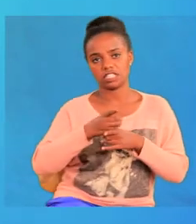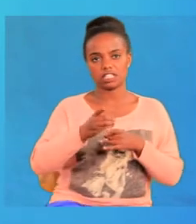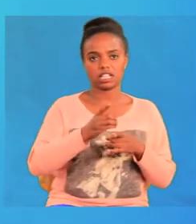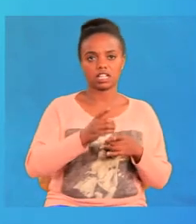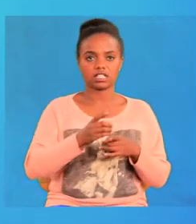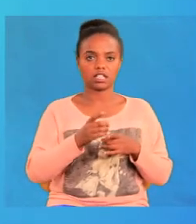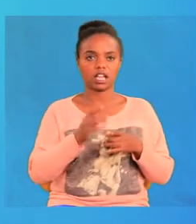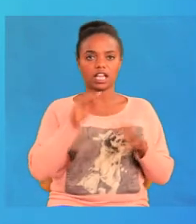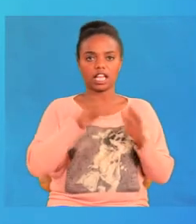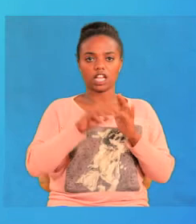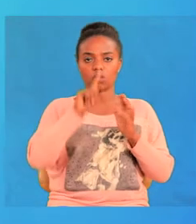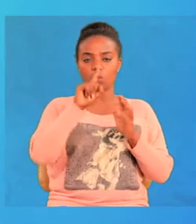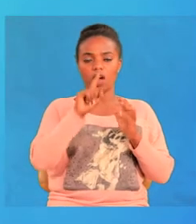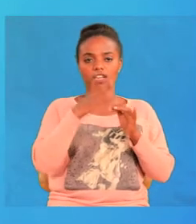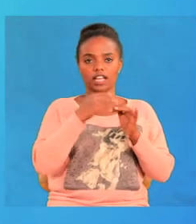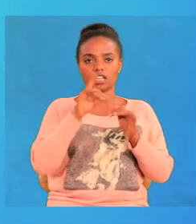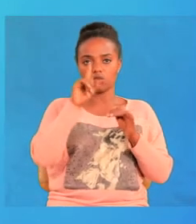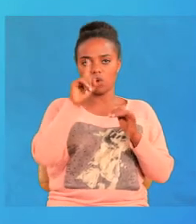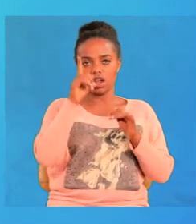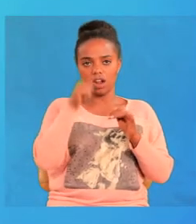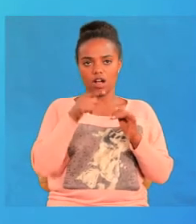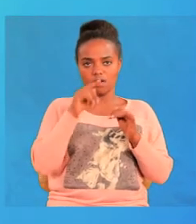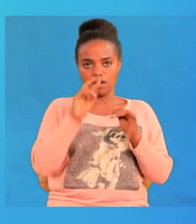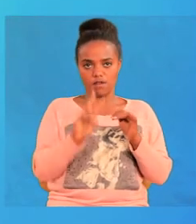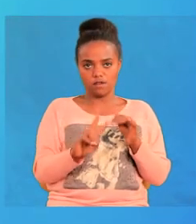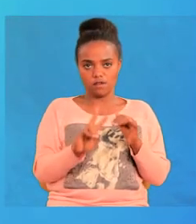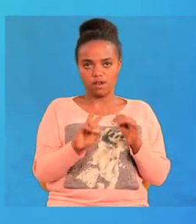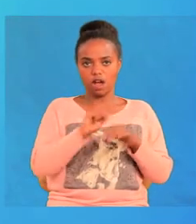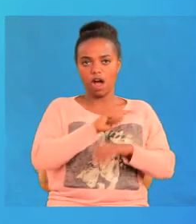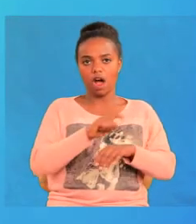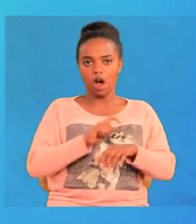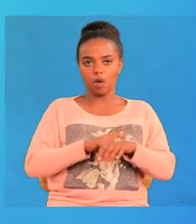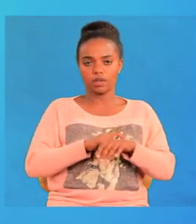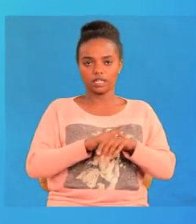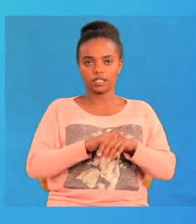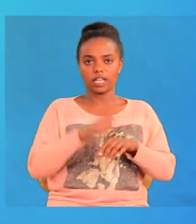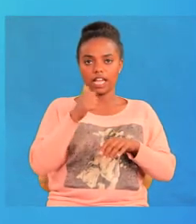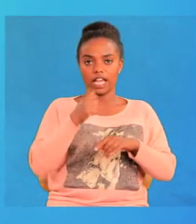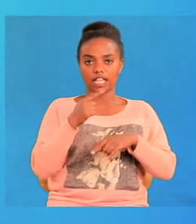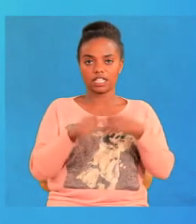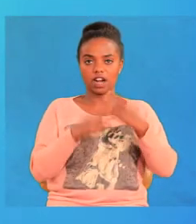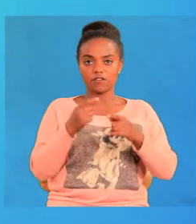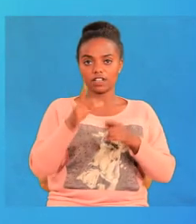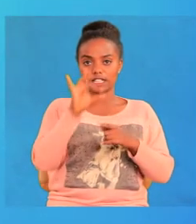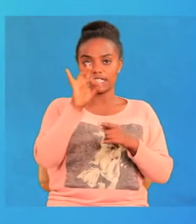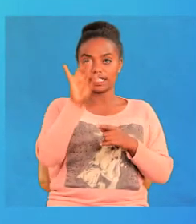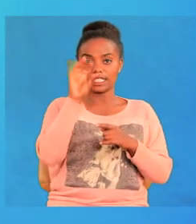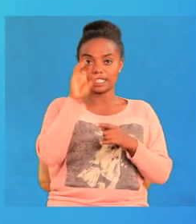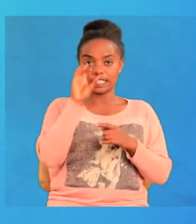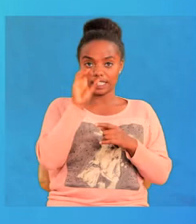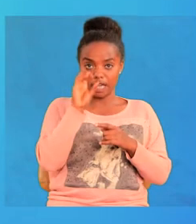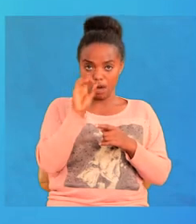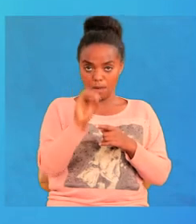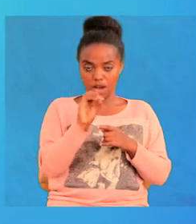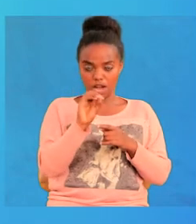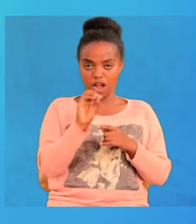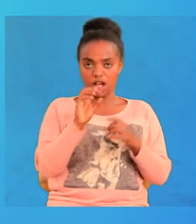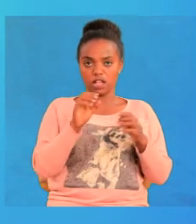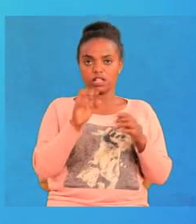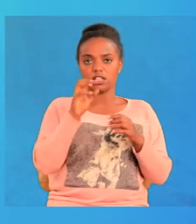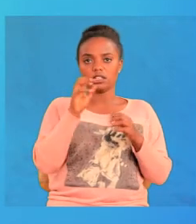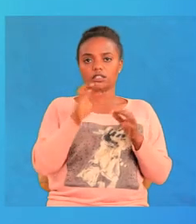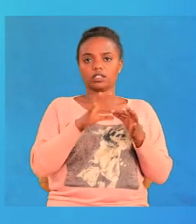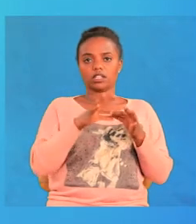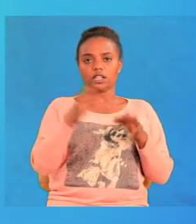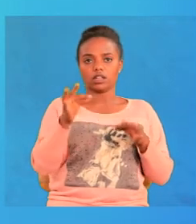So in 1.5 hour, A travels distance of 80,